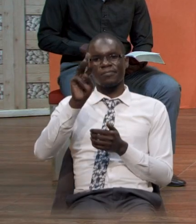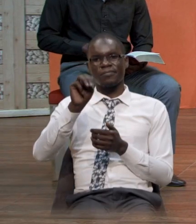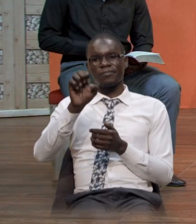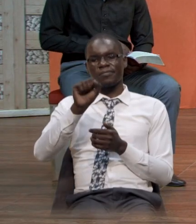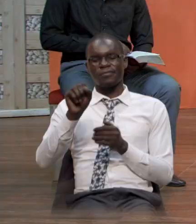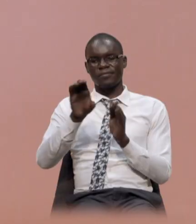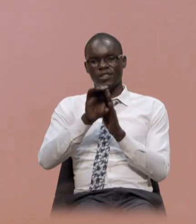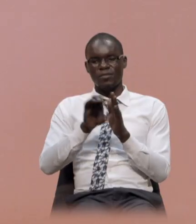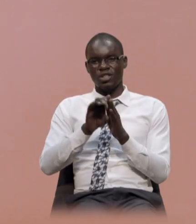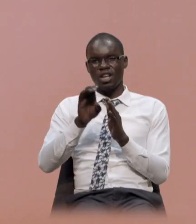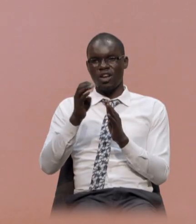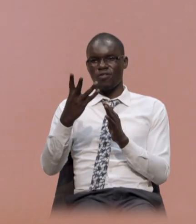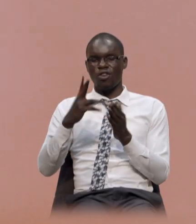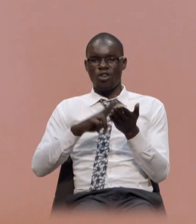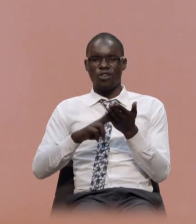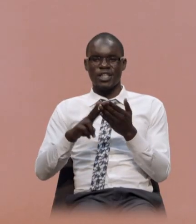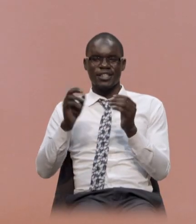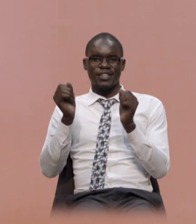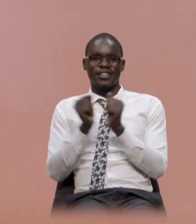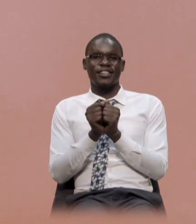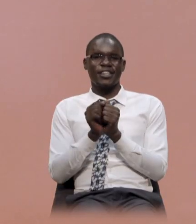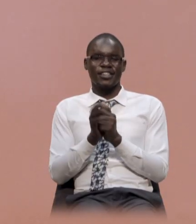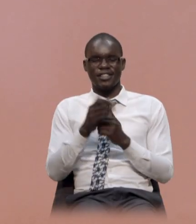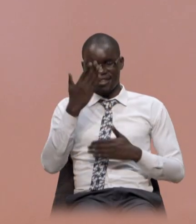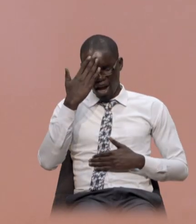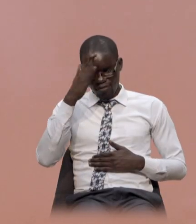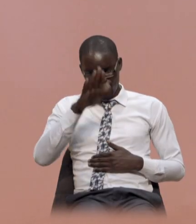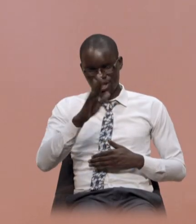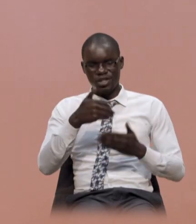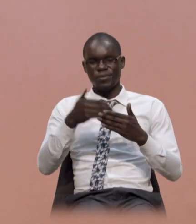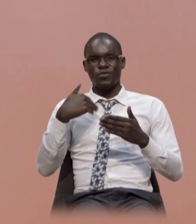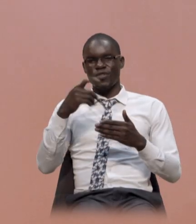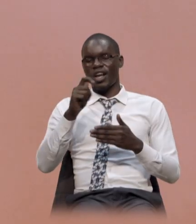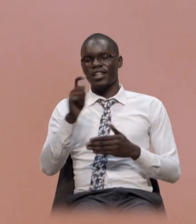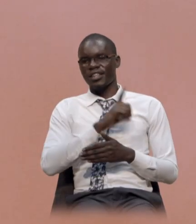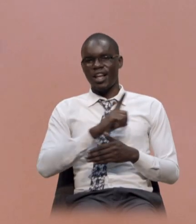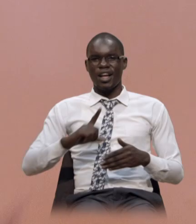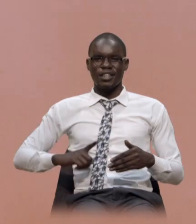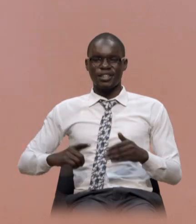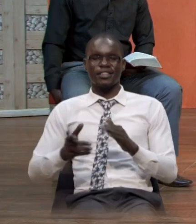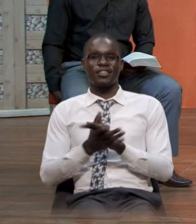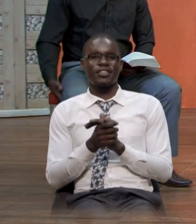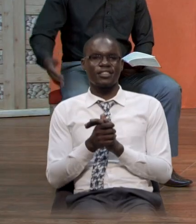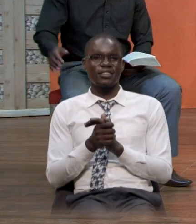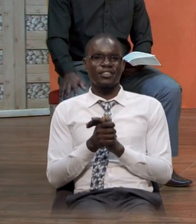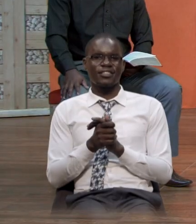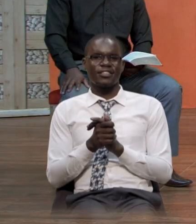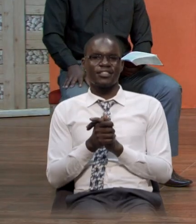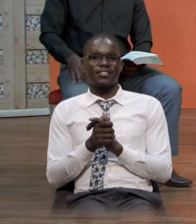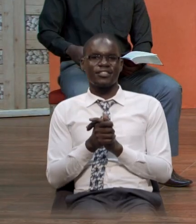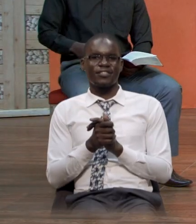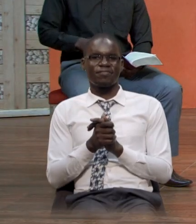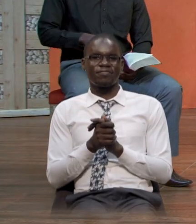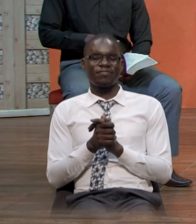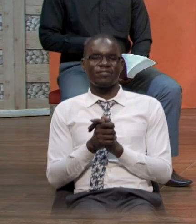James 4:10. Correct. Humble yourself before the Lord. It's highlighted. It's highlighted. And he lift you up. It